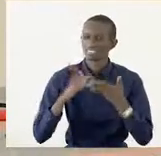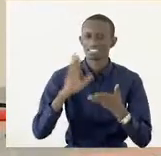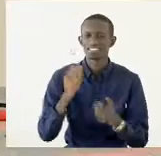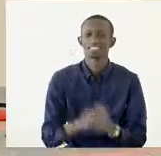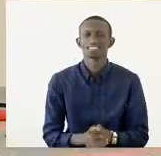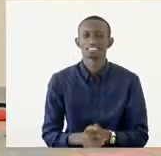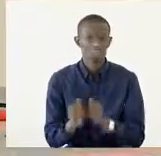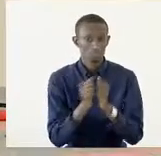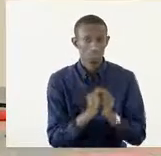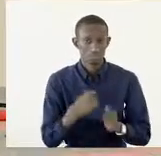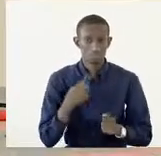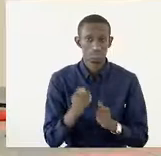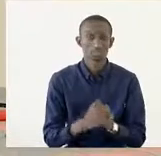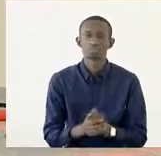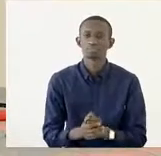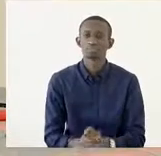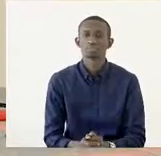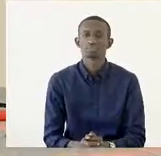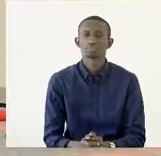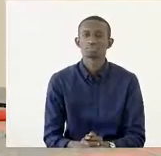for being with me in these 30 minutes.